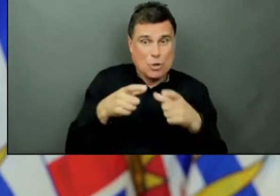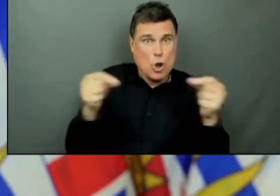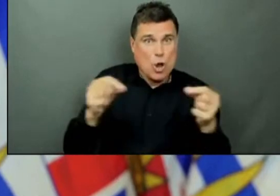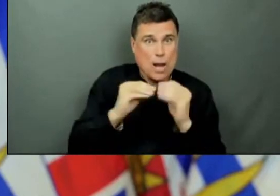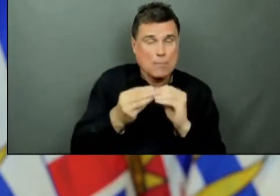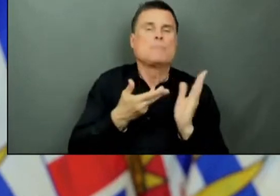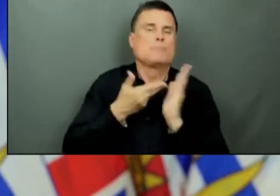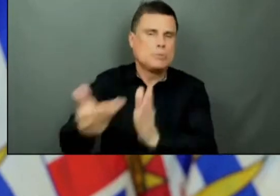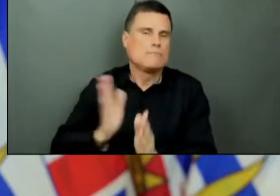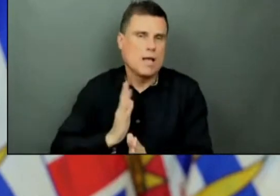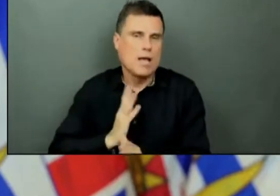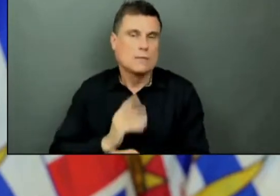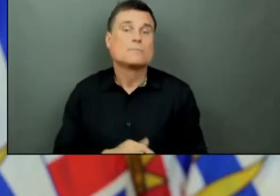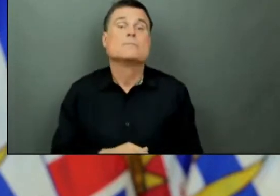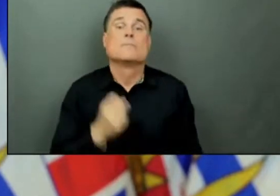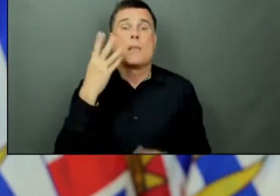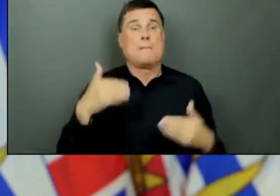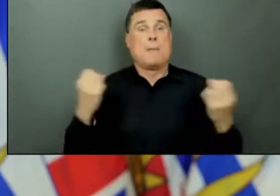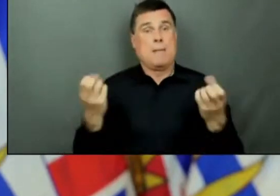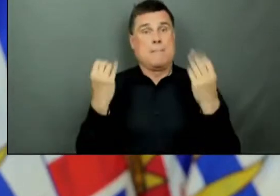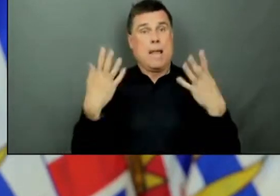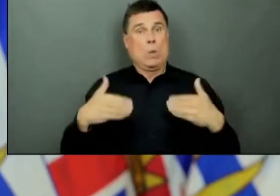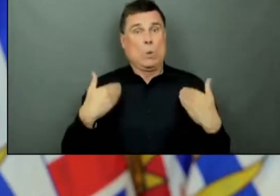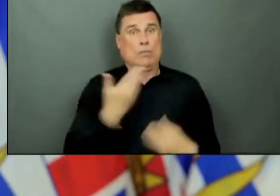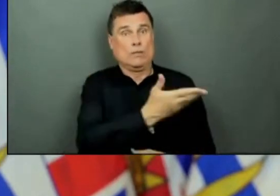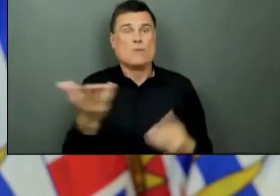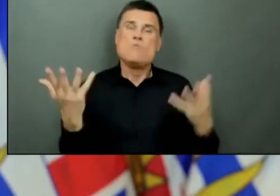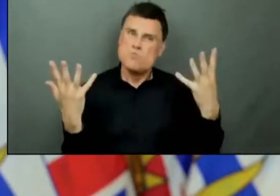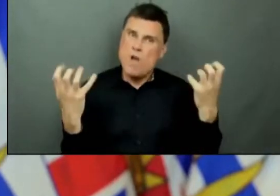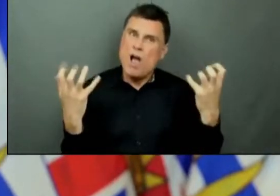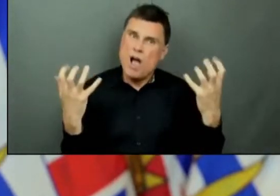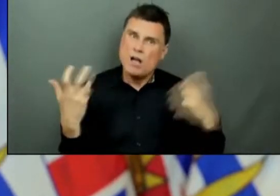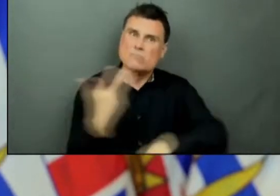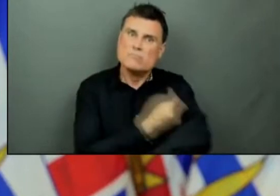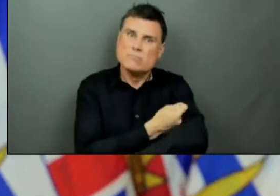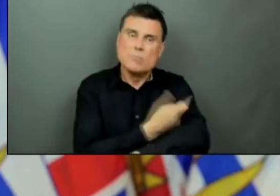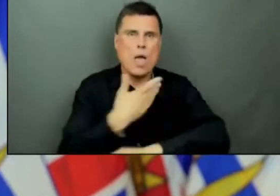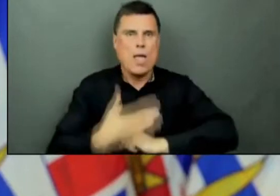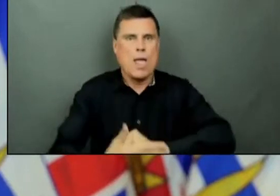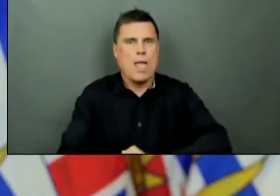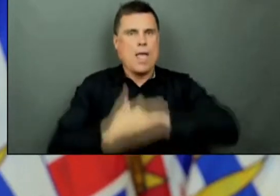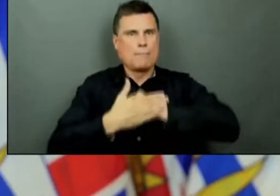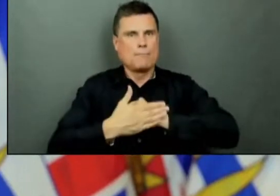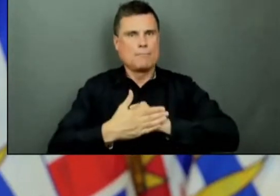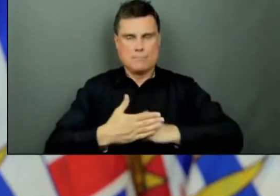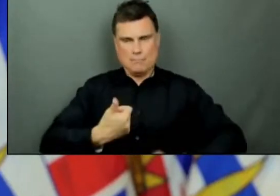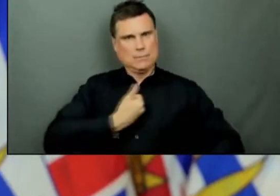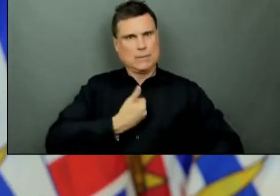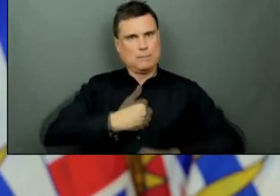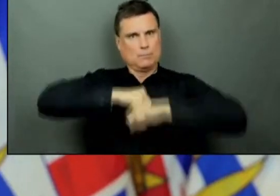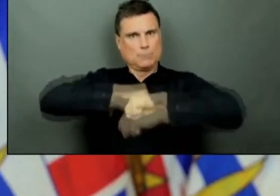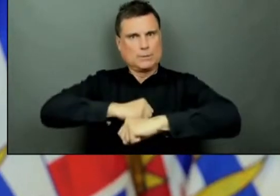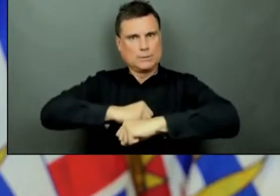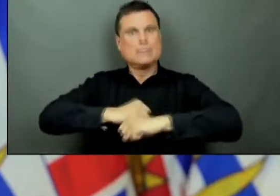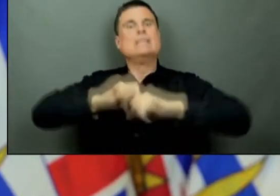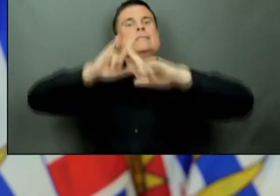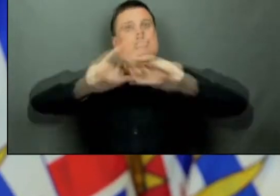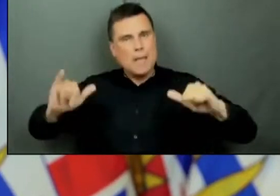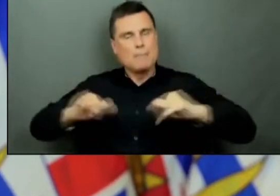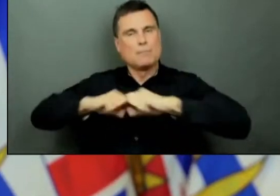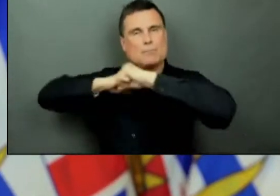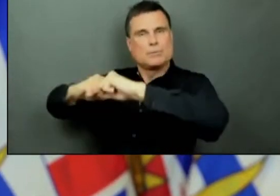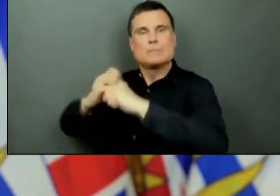themselves, but because they know that it's important to protect their families and their loved ones. And really, I hear from youth is to get their